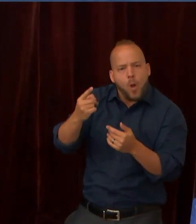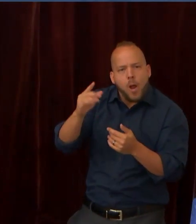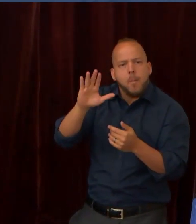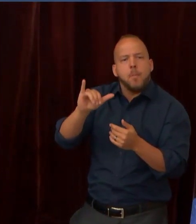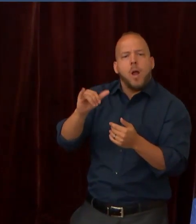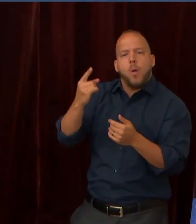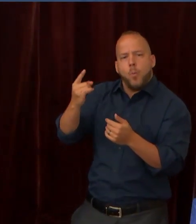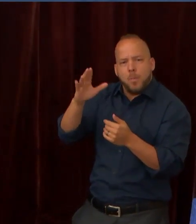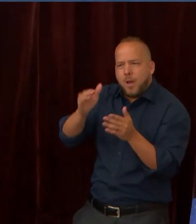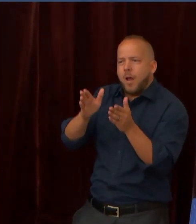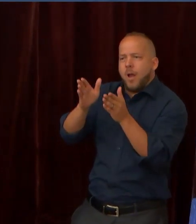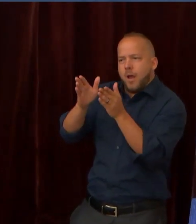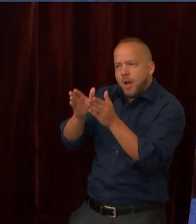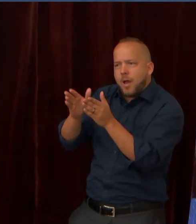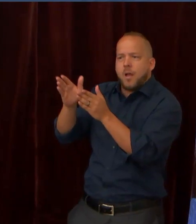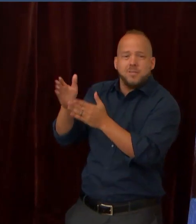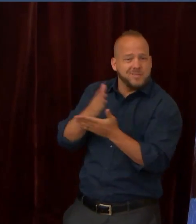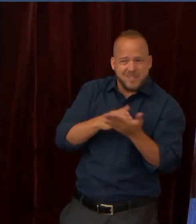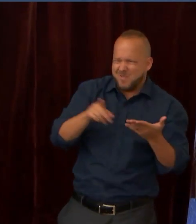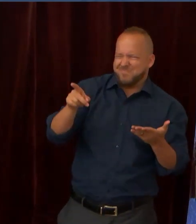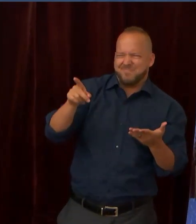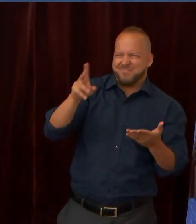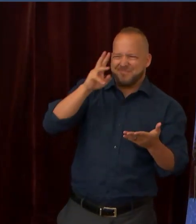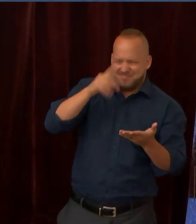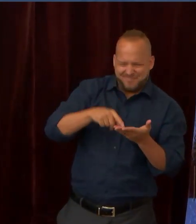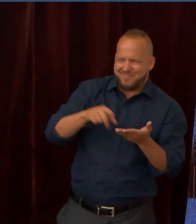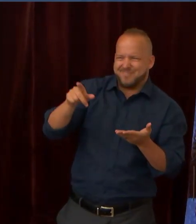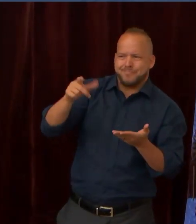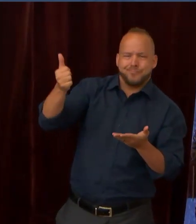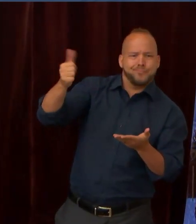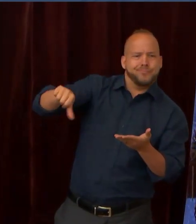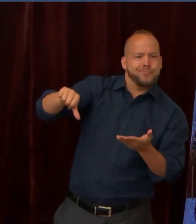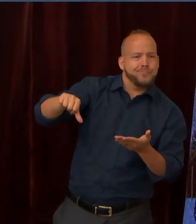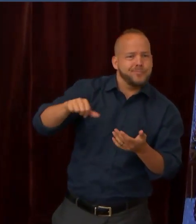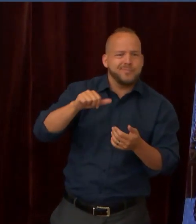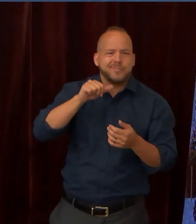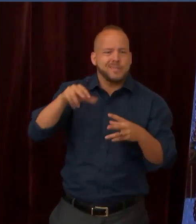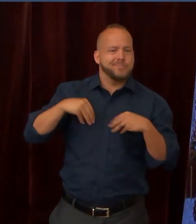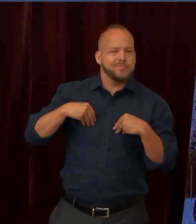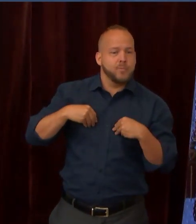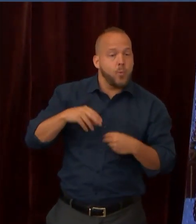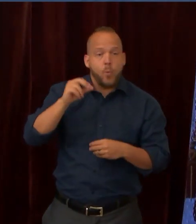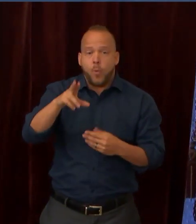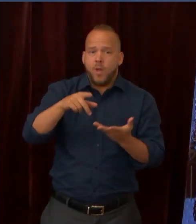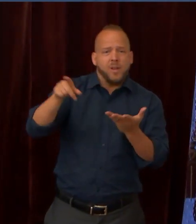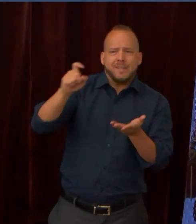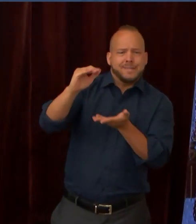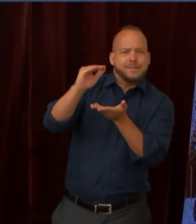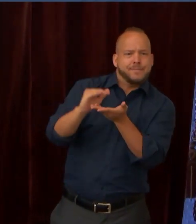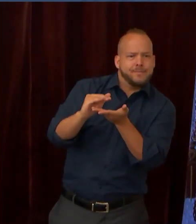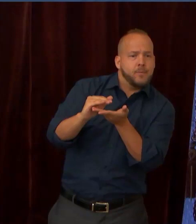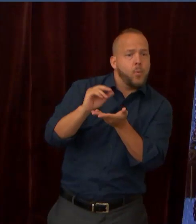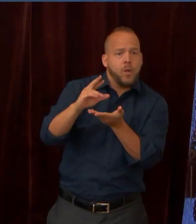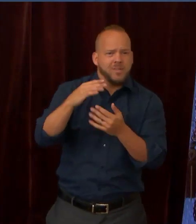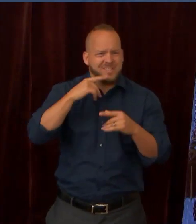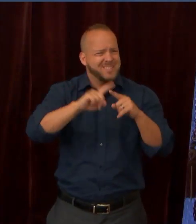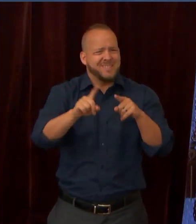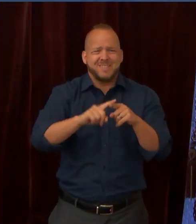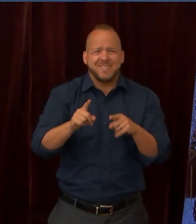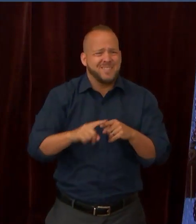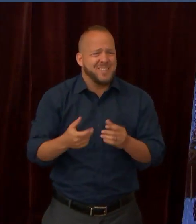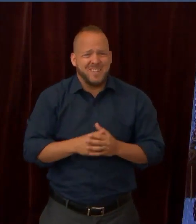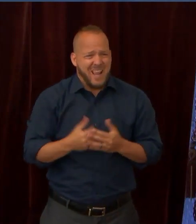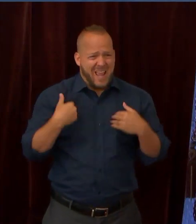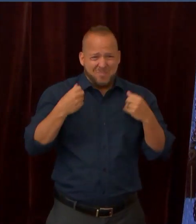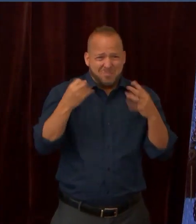the department is doing is dramatically increasing their capacity to do that. They've hired about 500 people already in the last